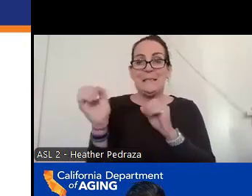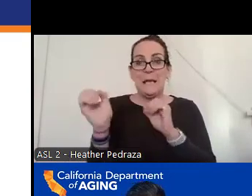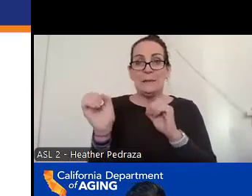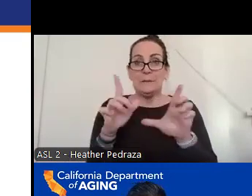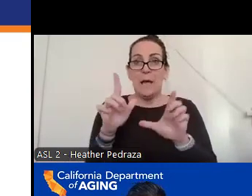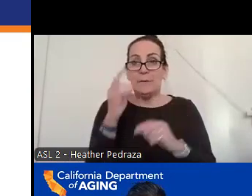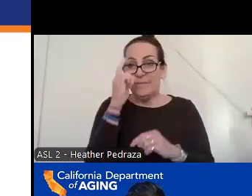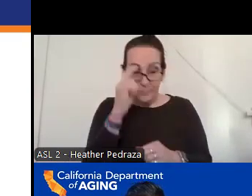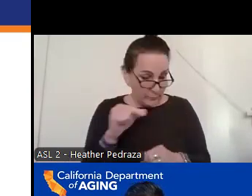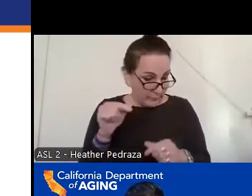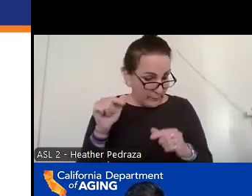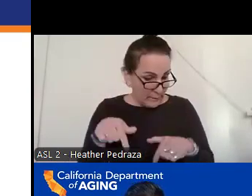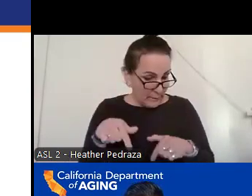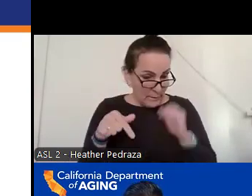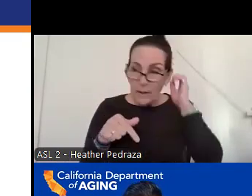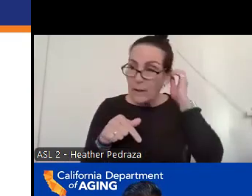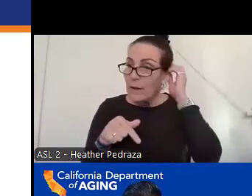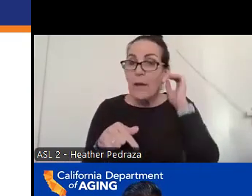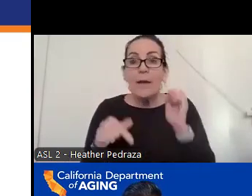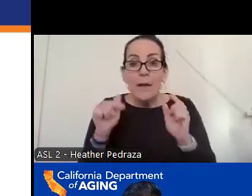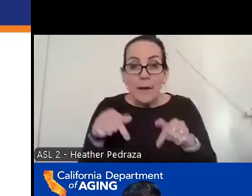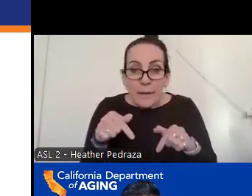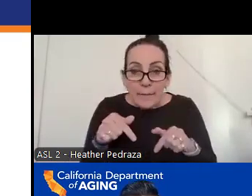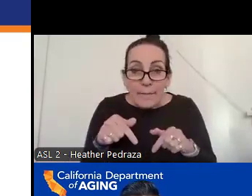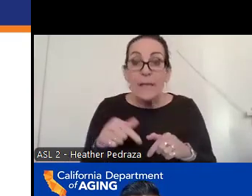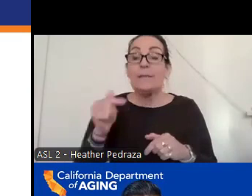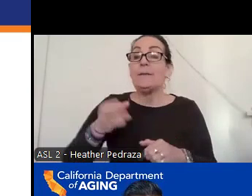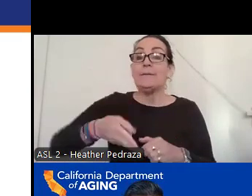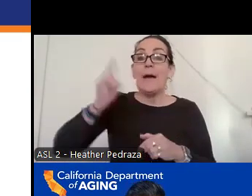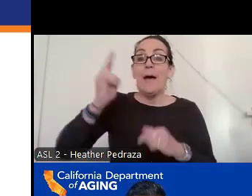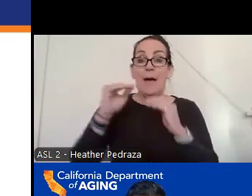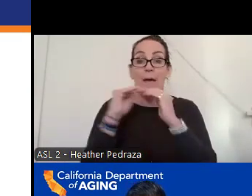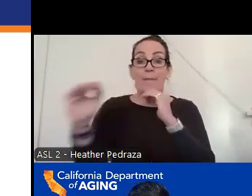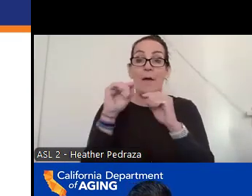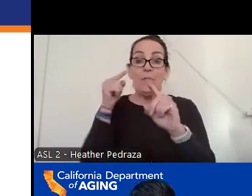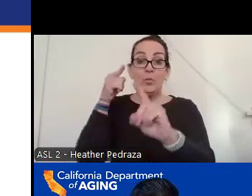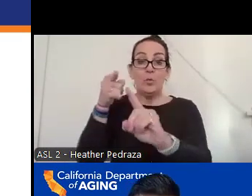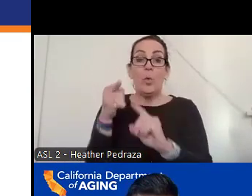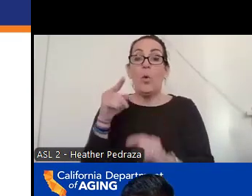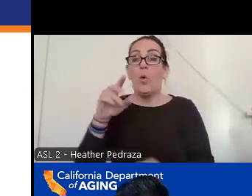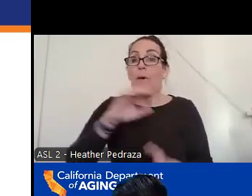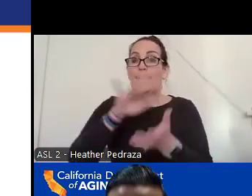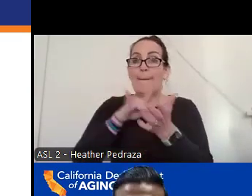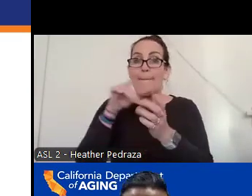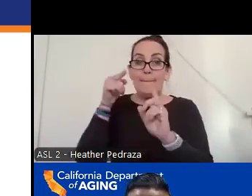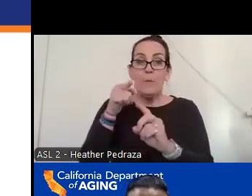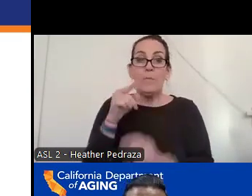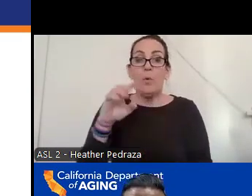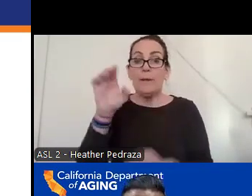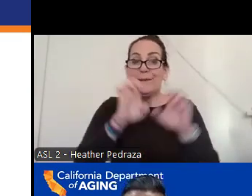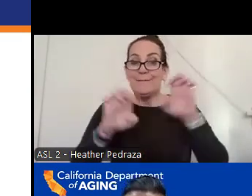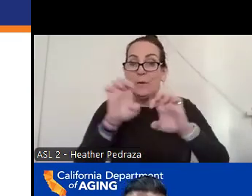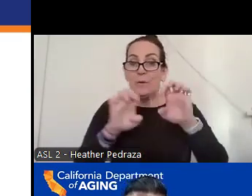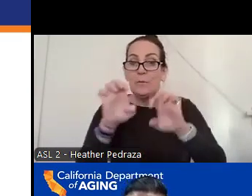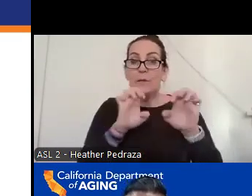So this slide outlines the high-level goals of the midpoint evaluation, and the central focus is going to be on the MPA's implementation elements. As I